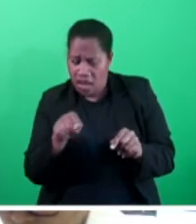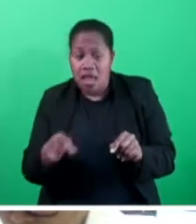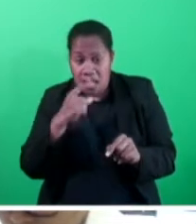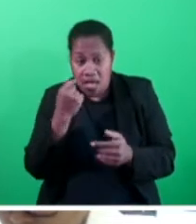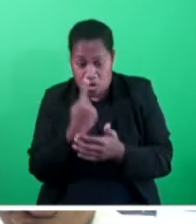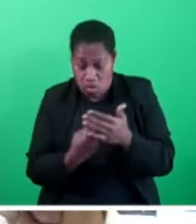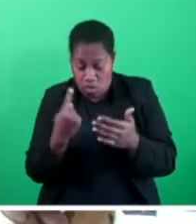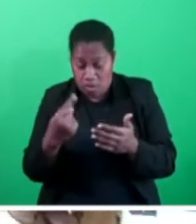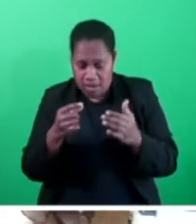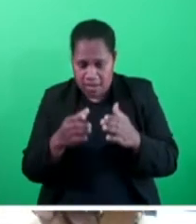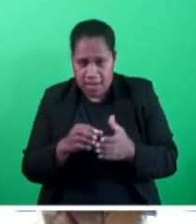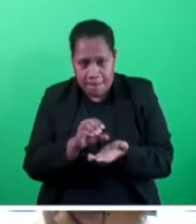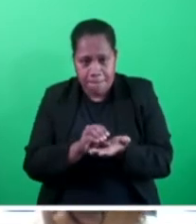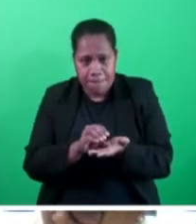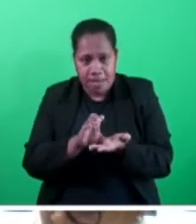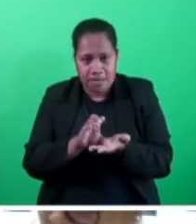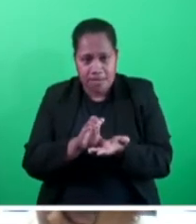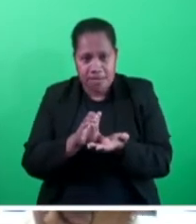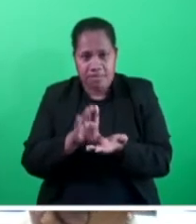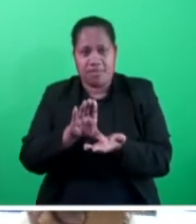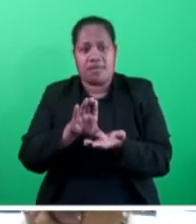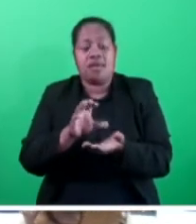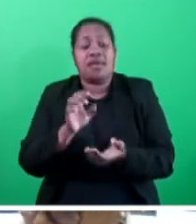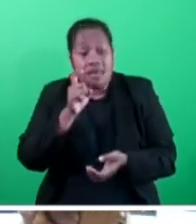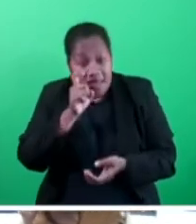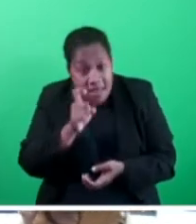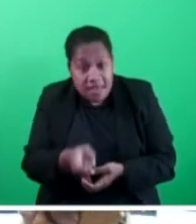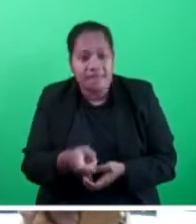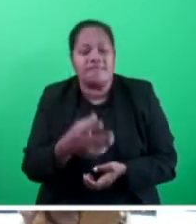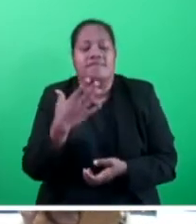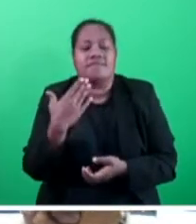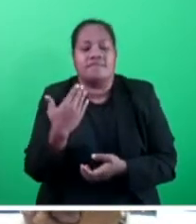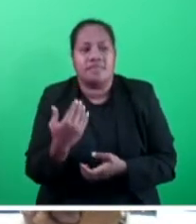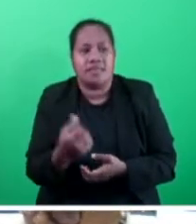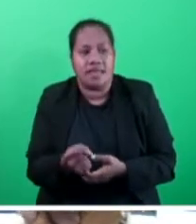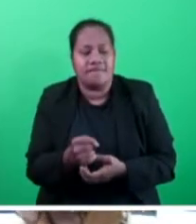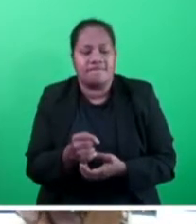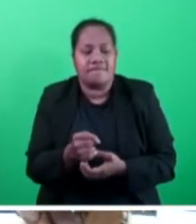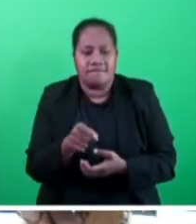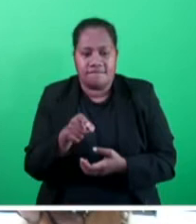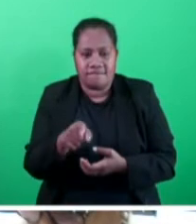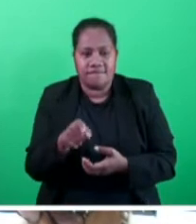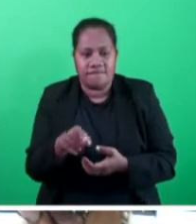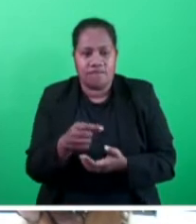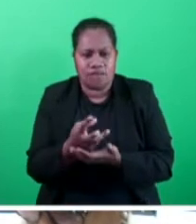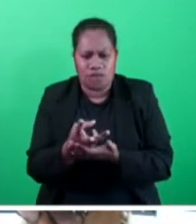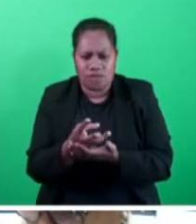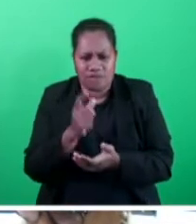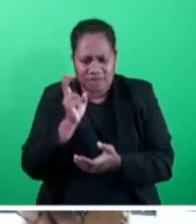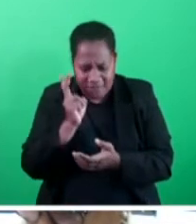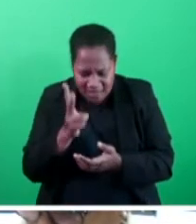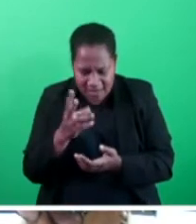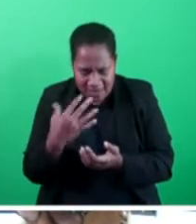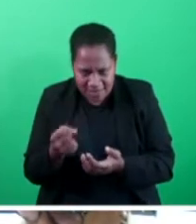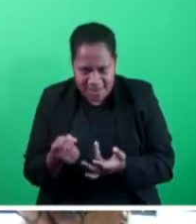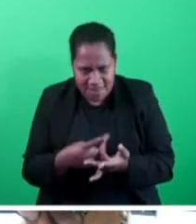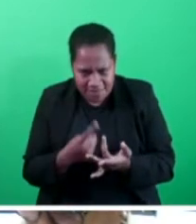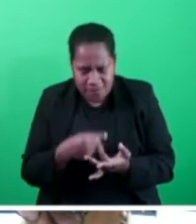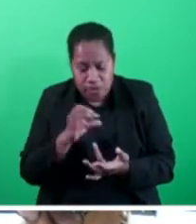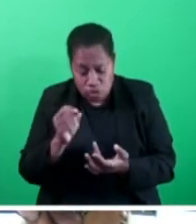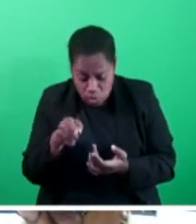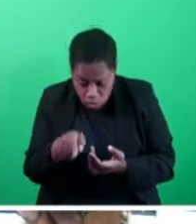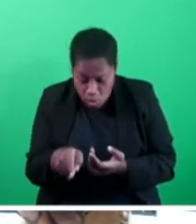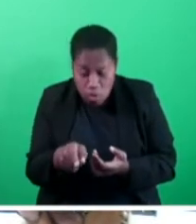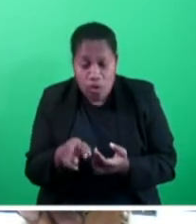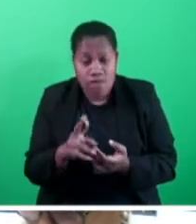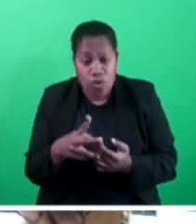another increment in the minimum wage order. Mr. Speaker said, following Cabinet endorsement for a comprehensive review